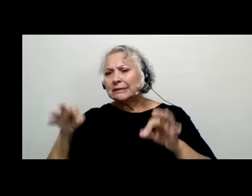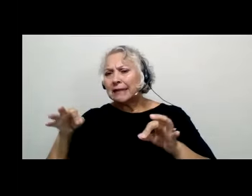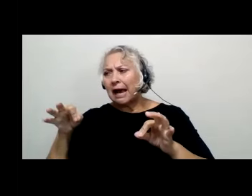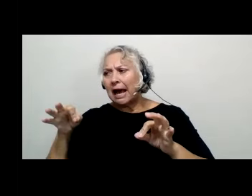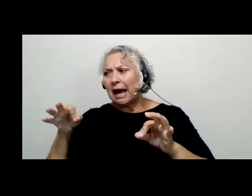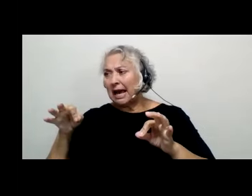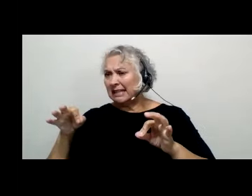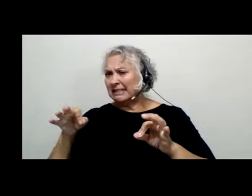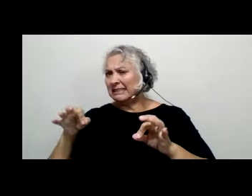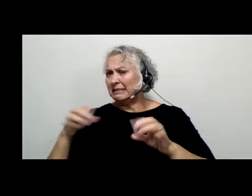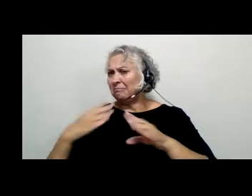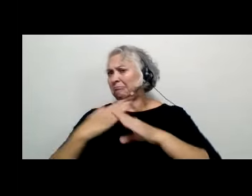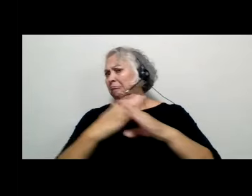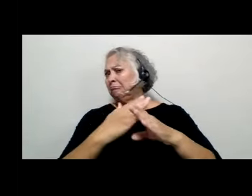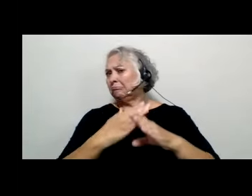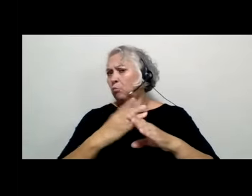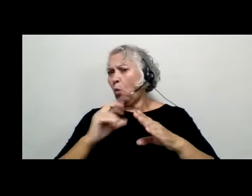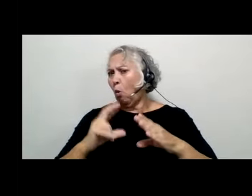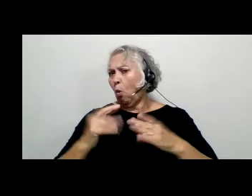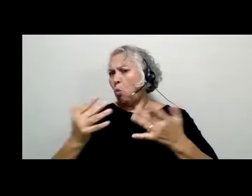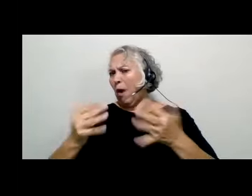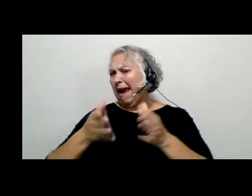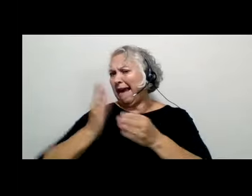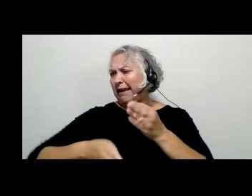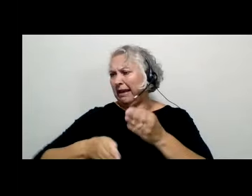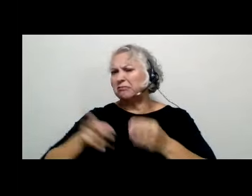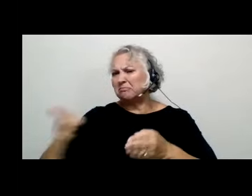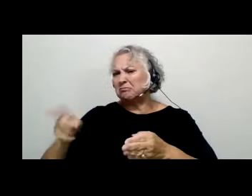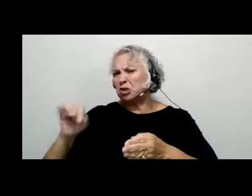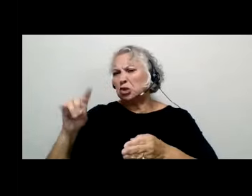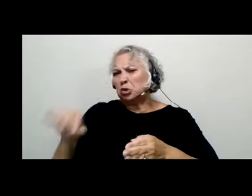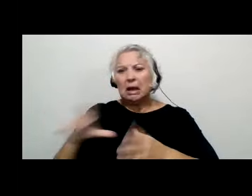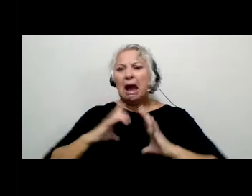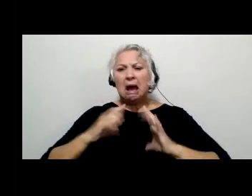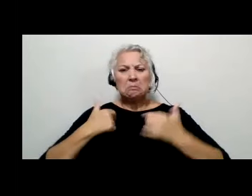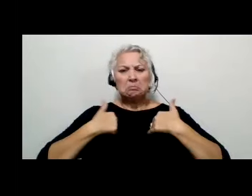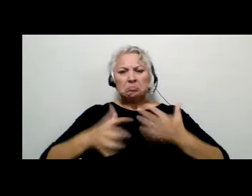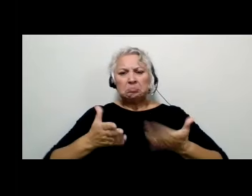to address it right at that time or wait to the end. I'm fine either way.